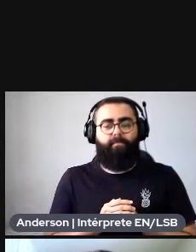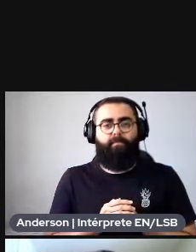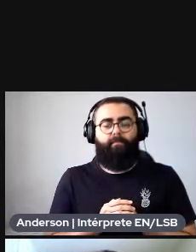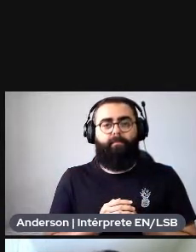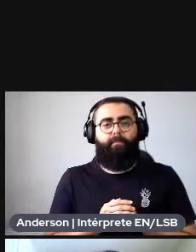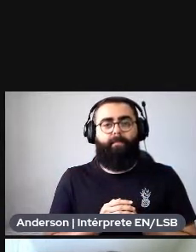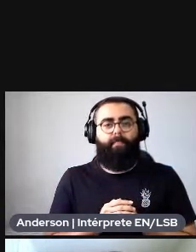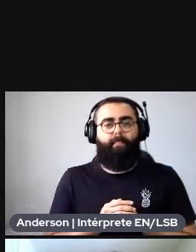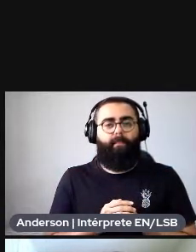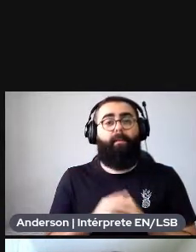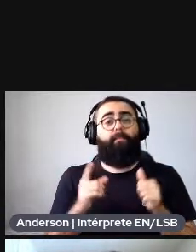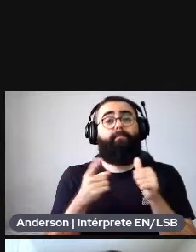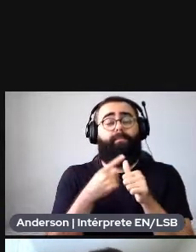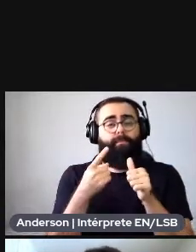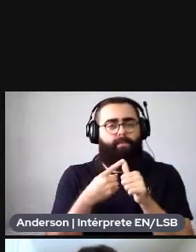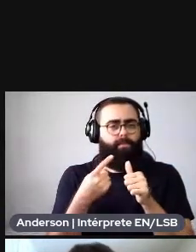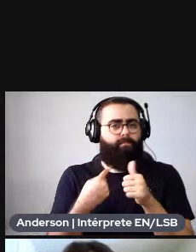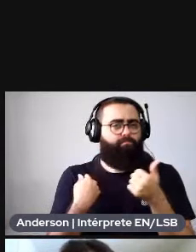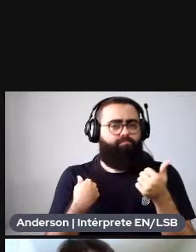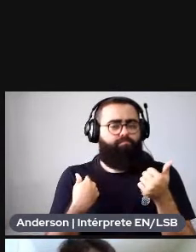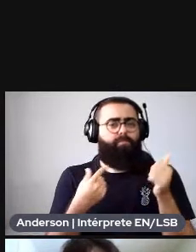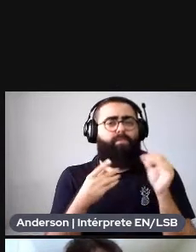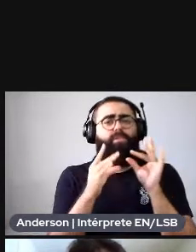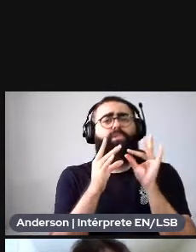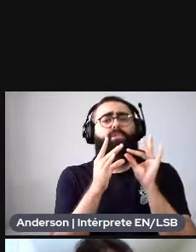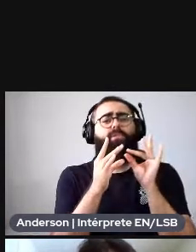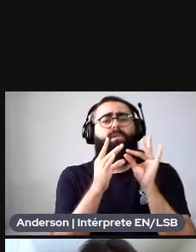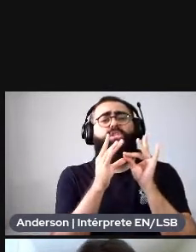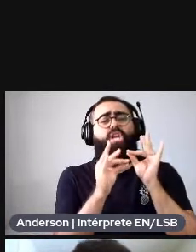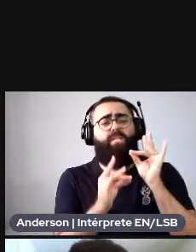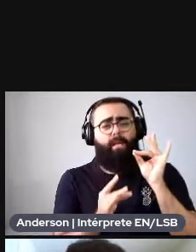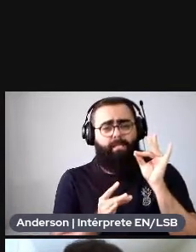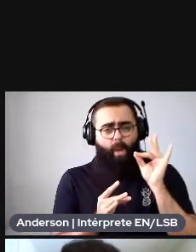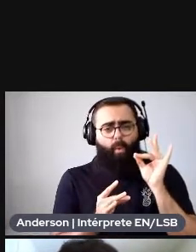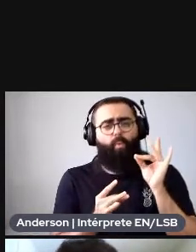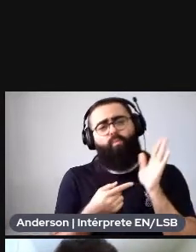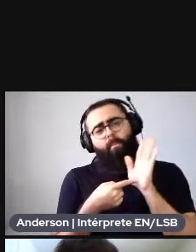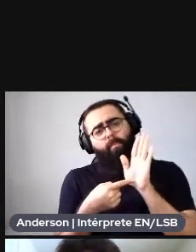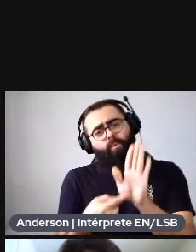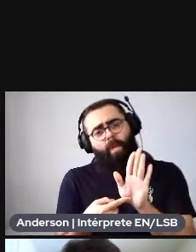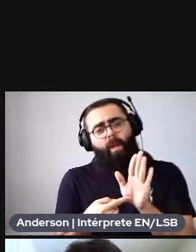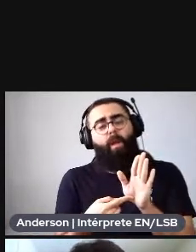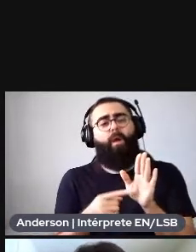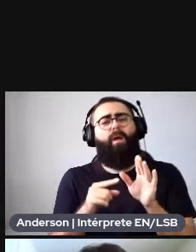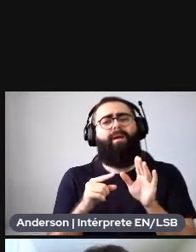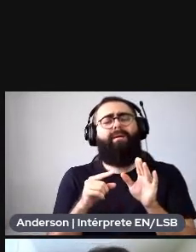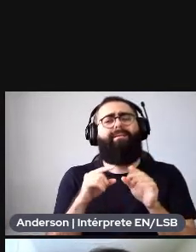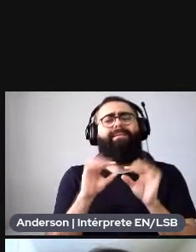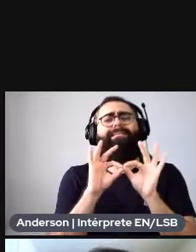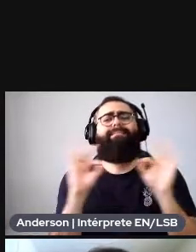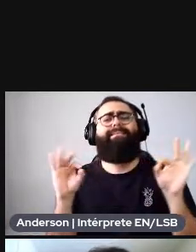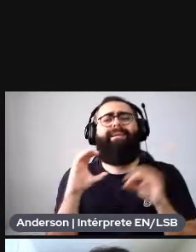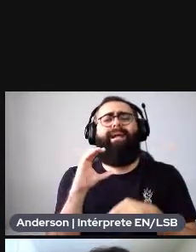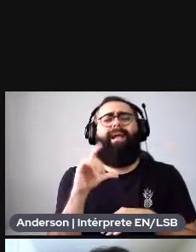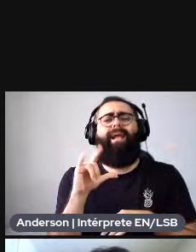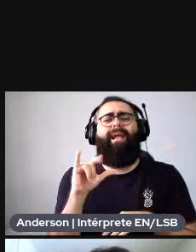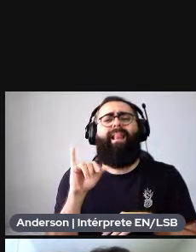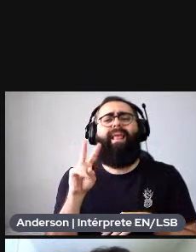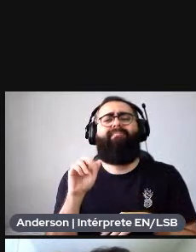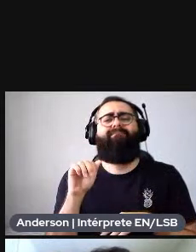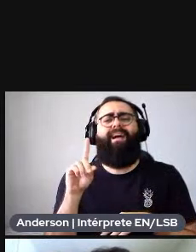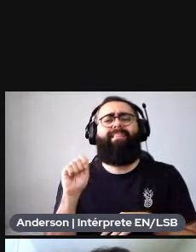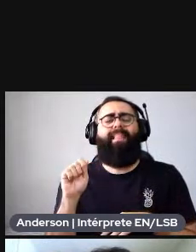First, the description. I first present pseudoclefts, then I go into the structure of pseudoclefts, and then into